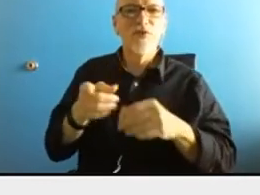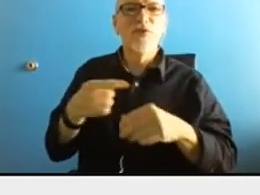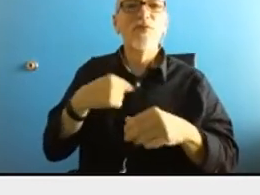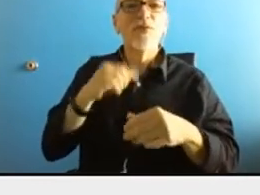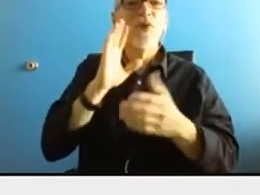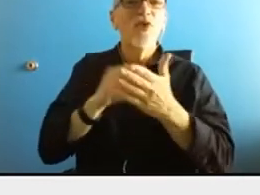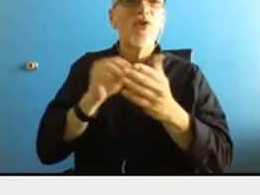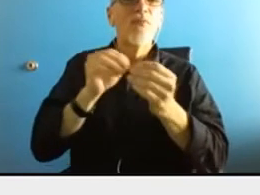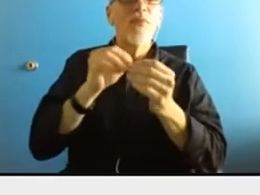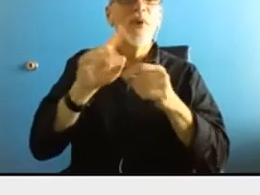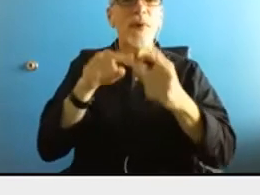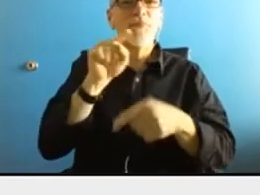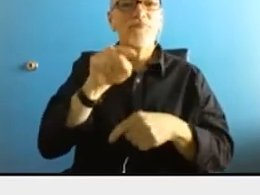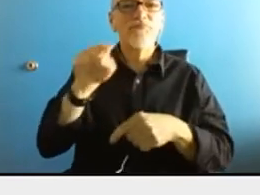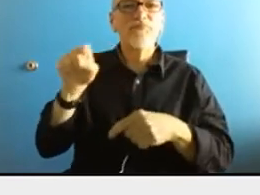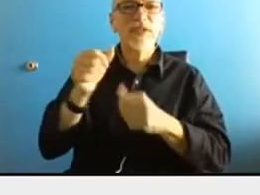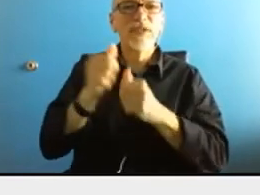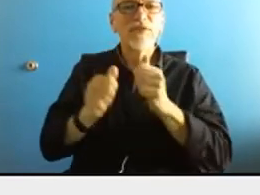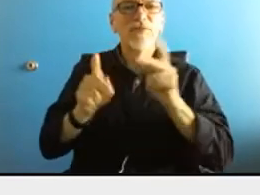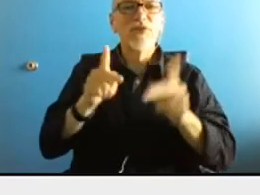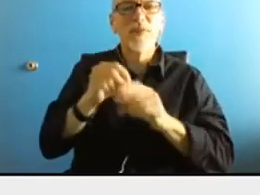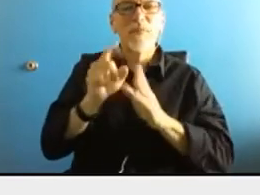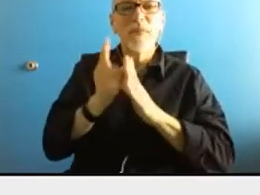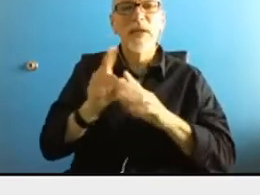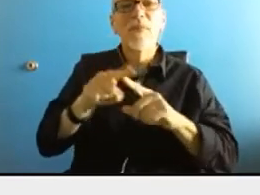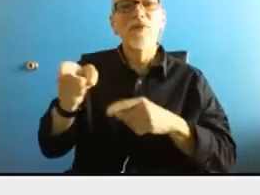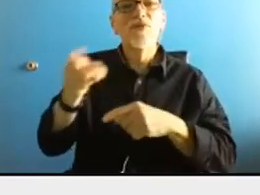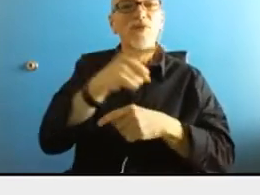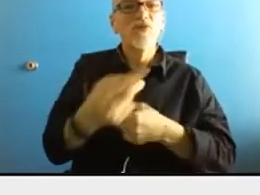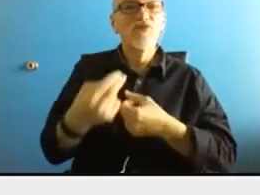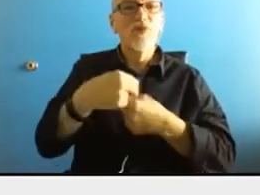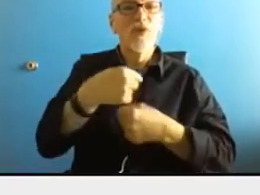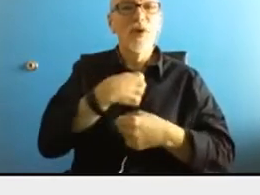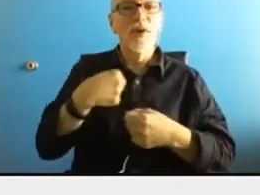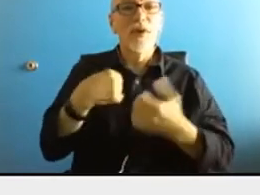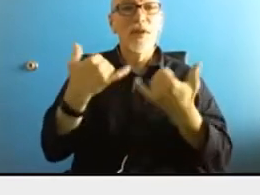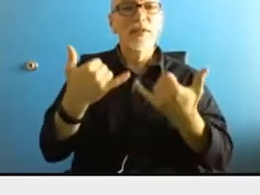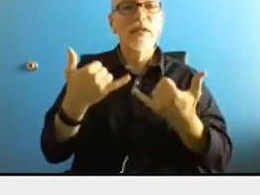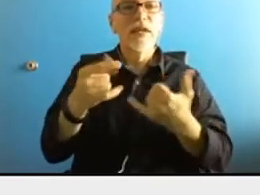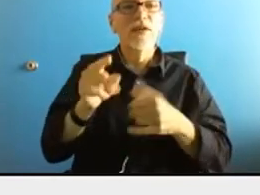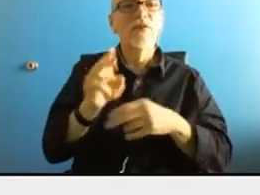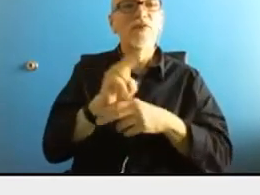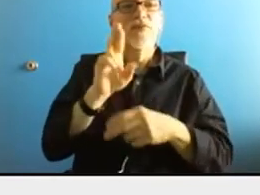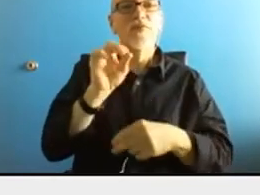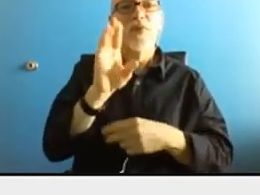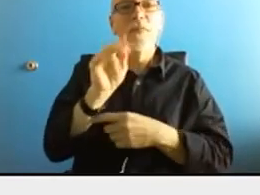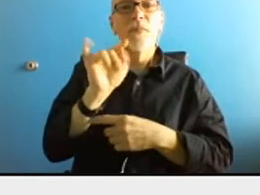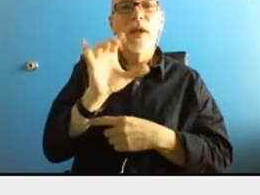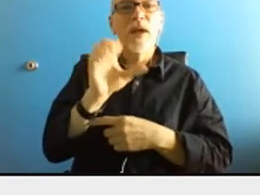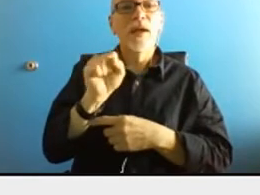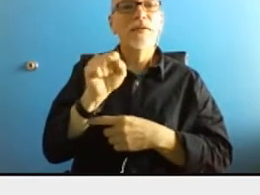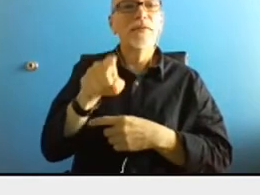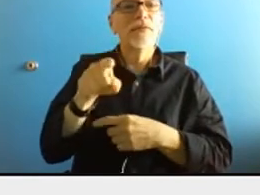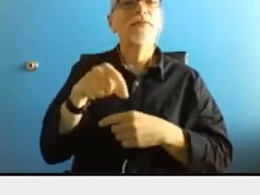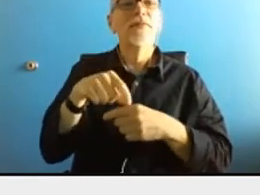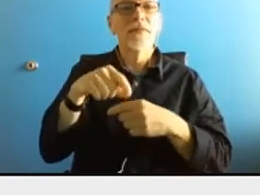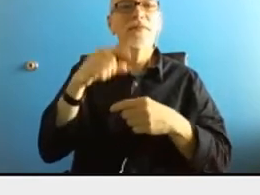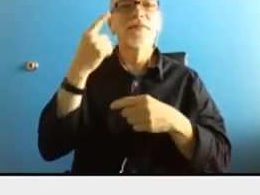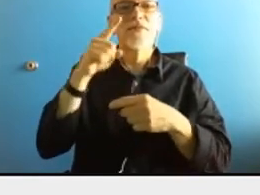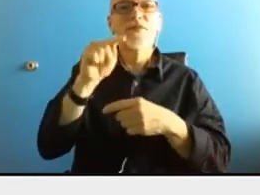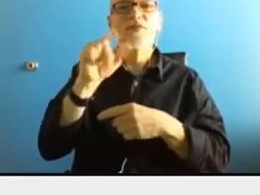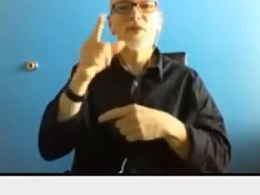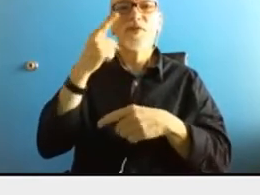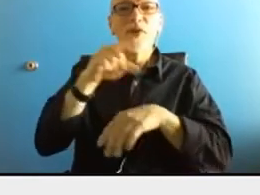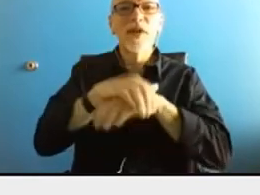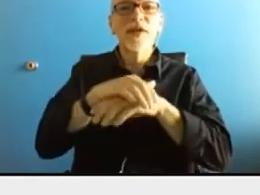those folks in a second, but you are joining us today for using robotics and computer science as a tool for English and ASL